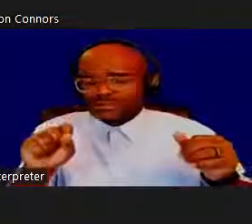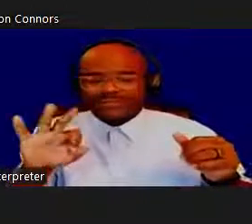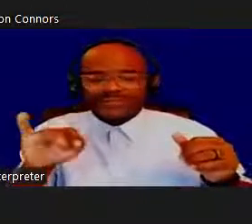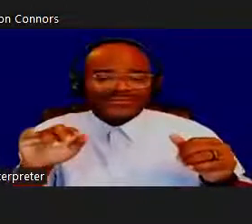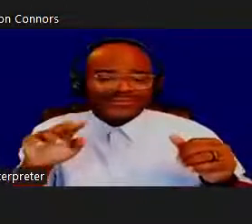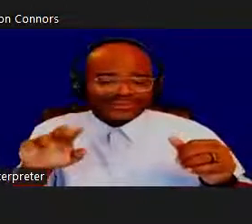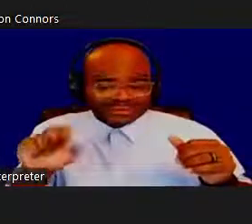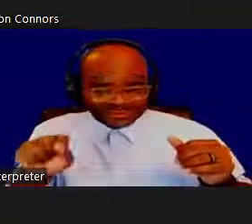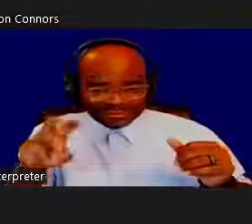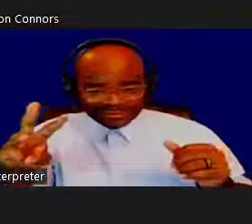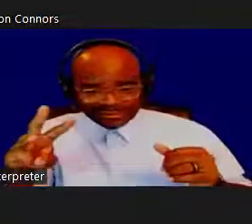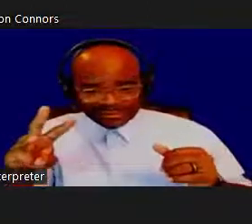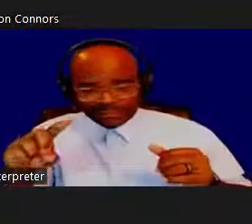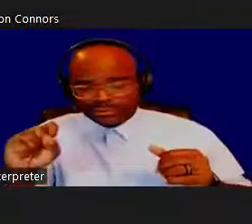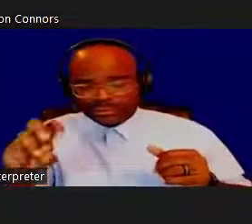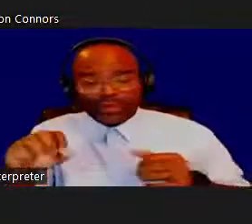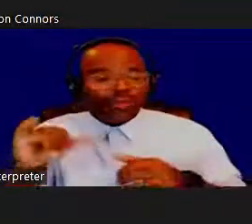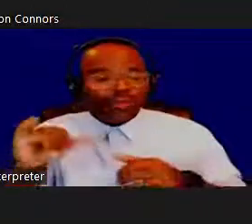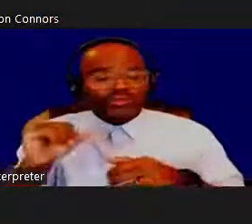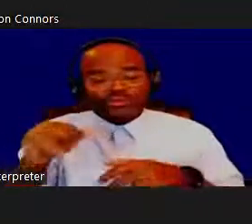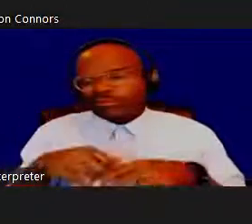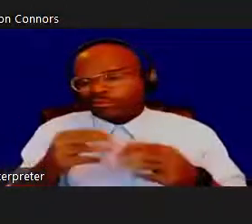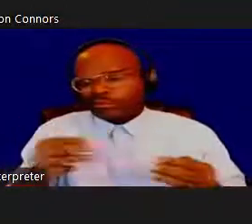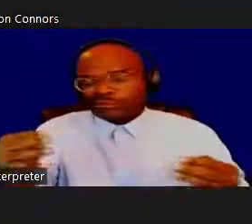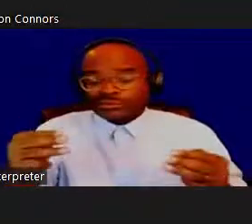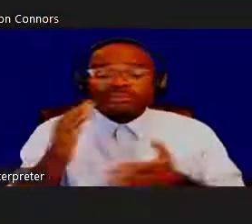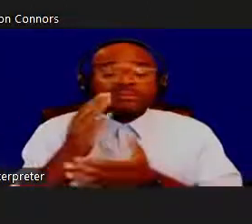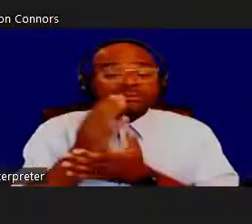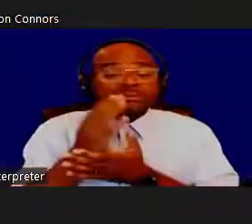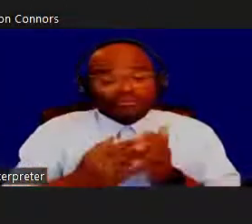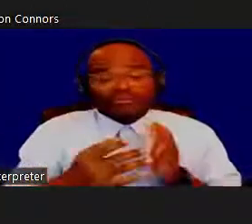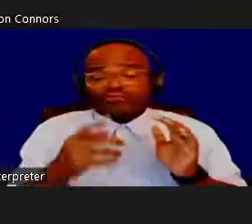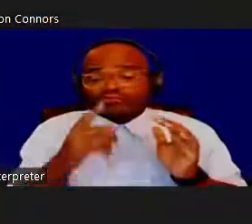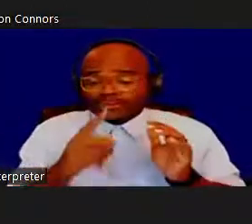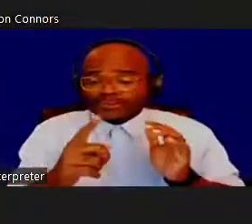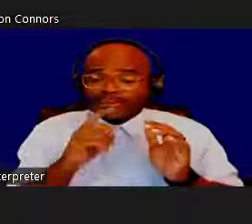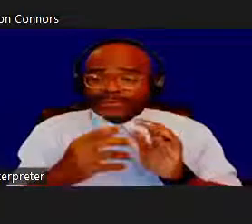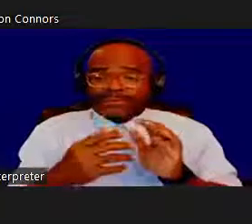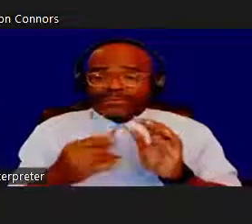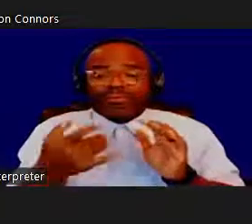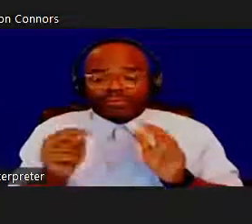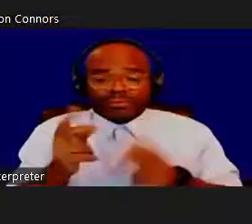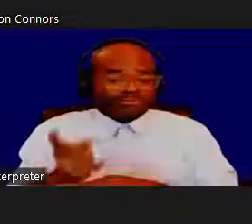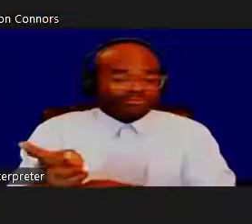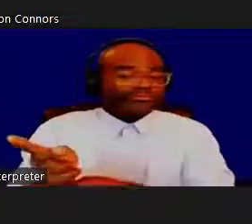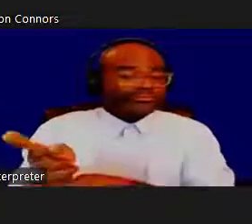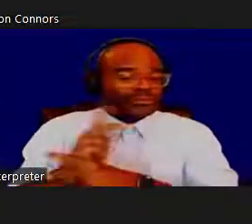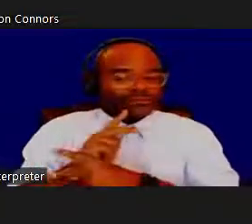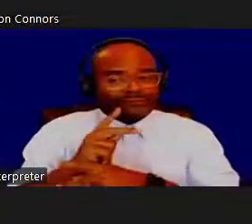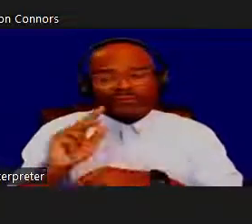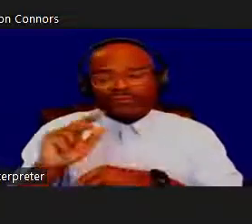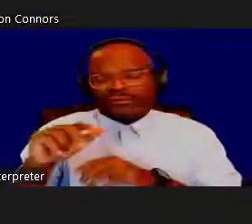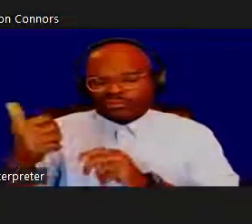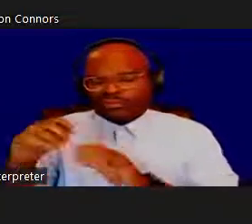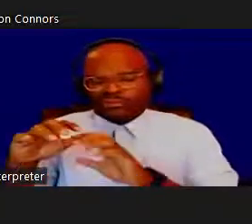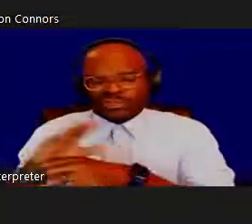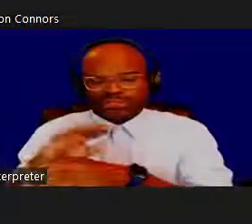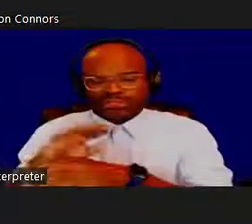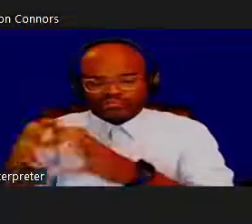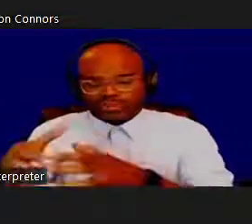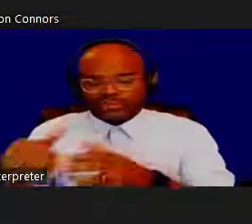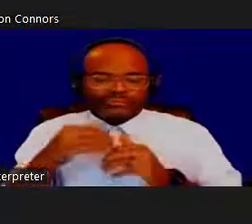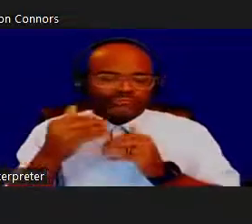Interior. Some of the materials and images may be protected by copyright or may have been licensed to us by a third party and are restricted in their